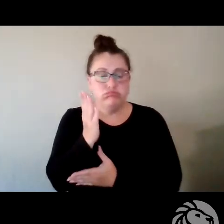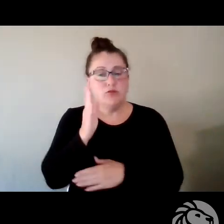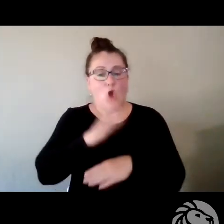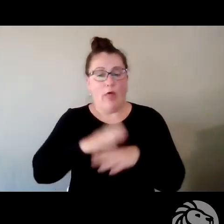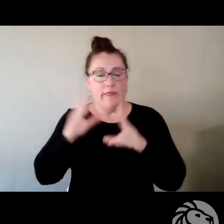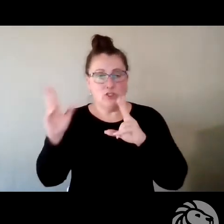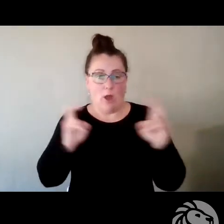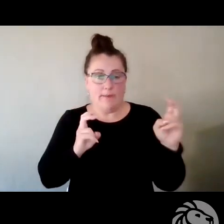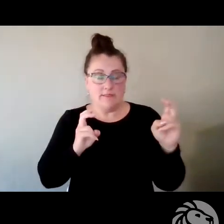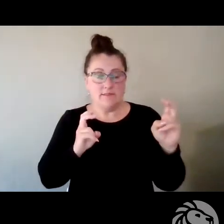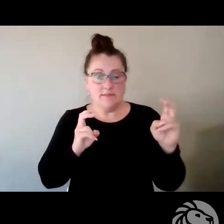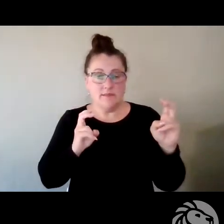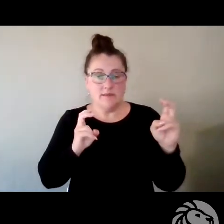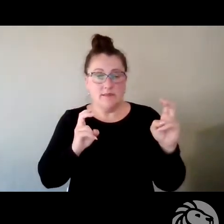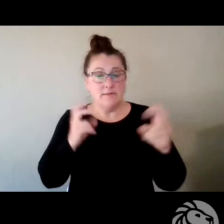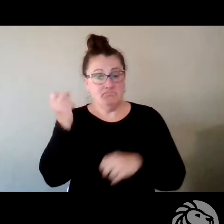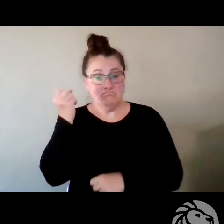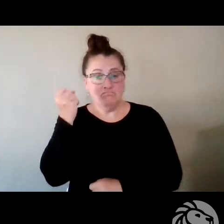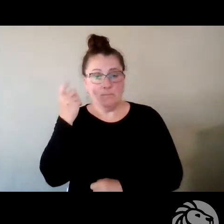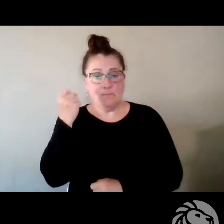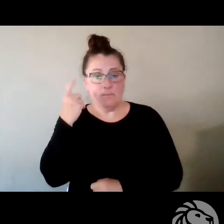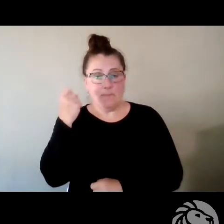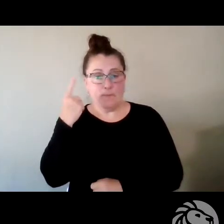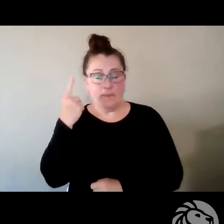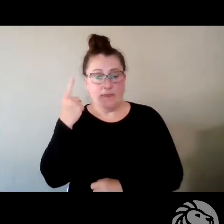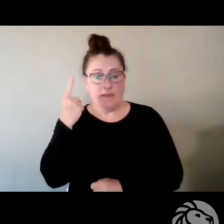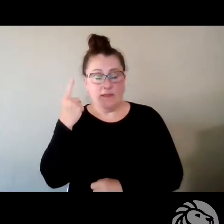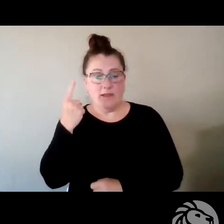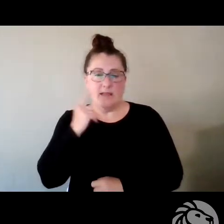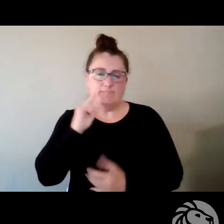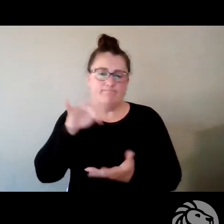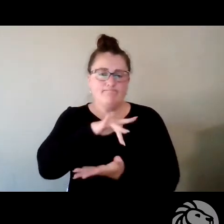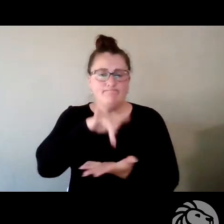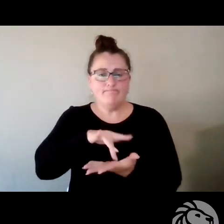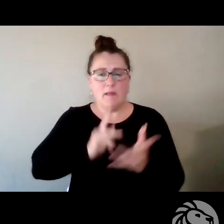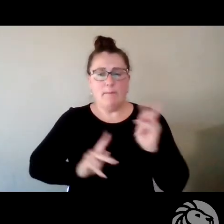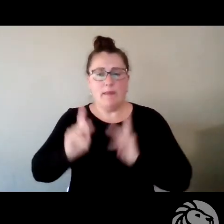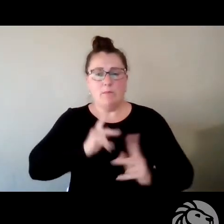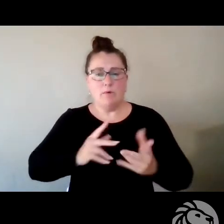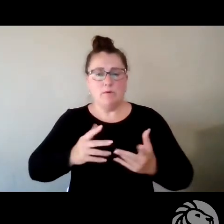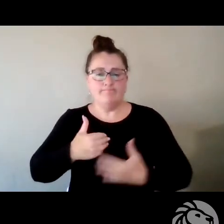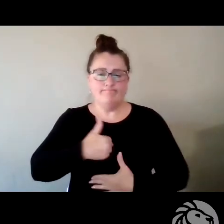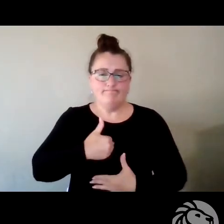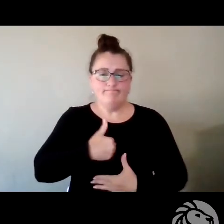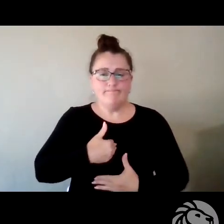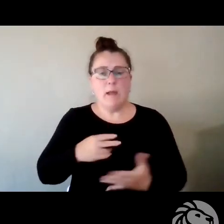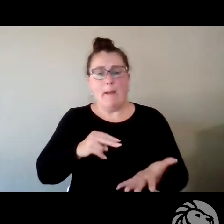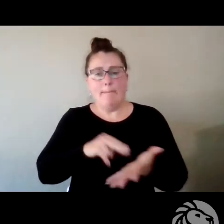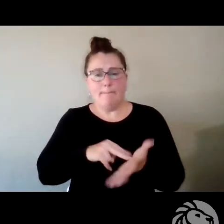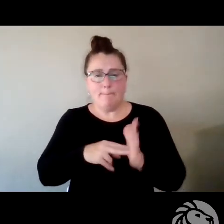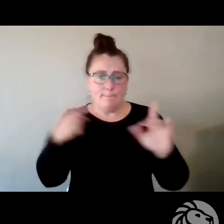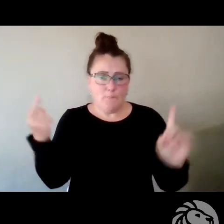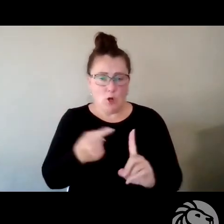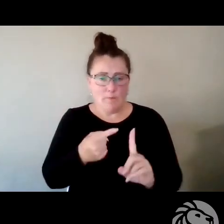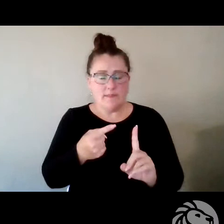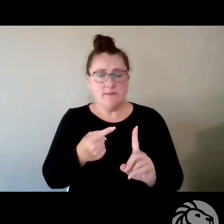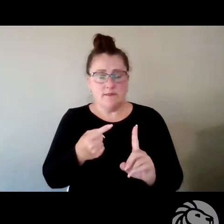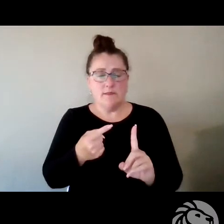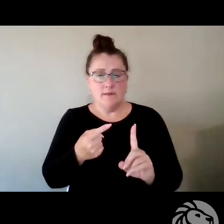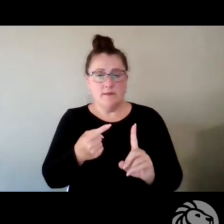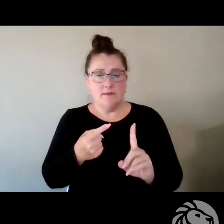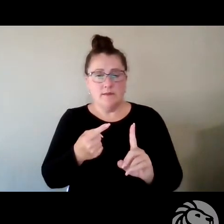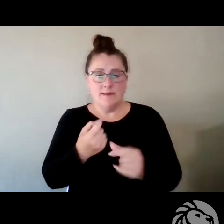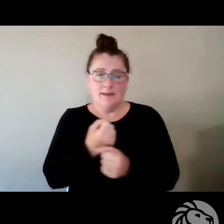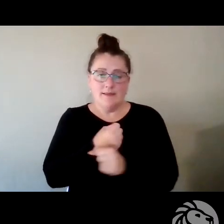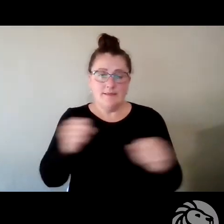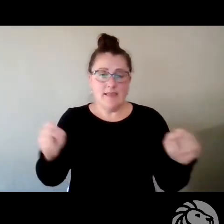topics. His understanding of the centrality of people and purpose is what not only saved